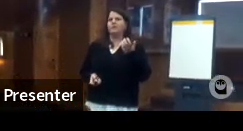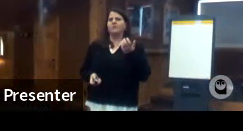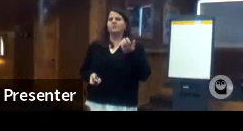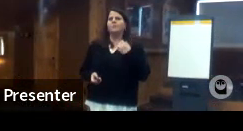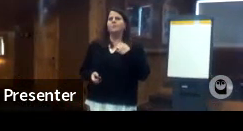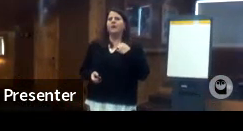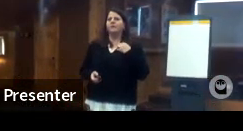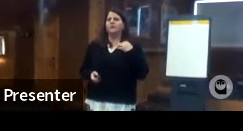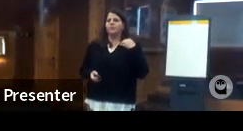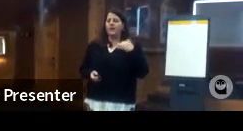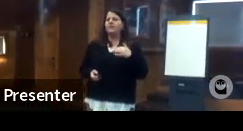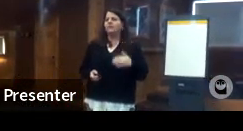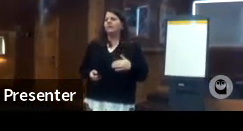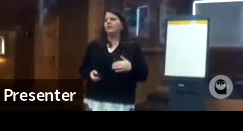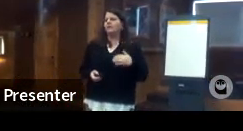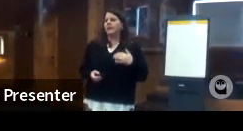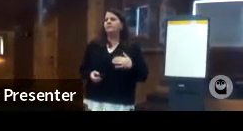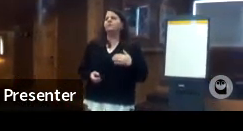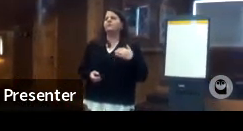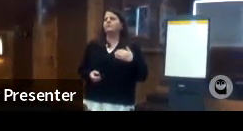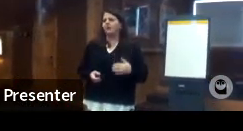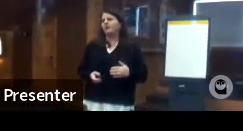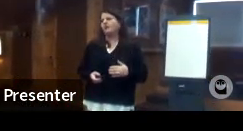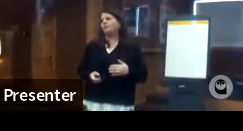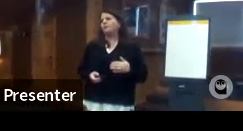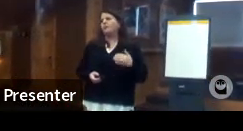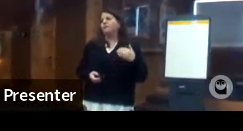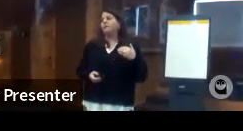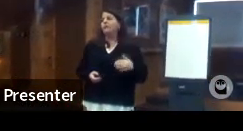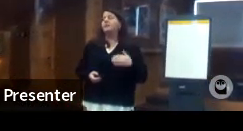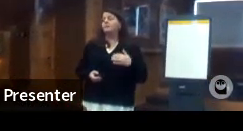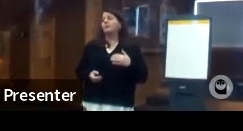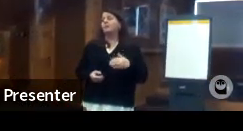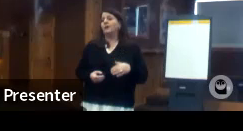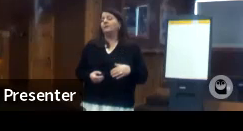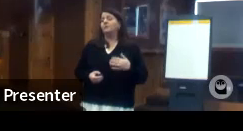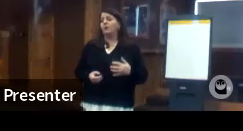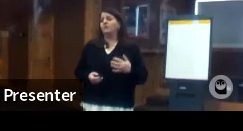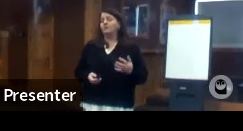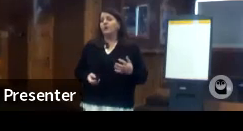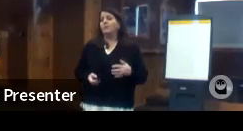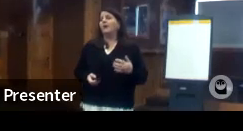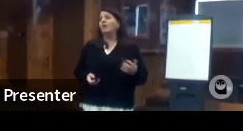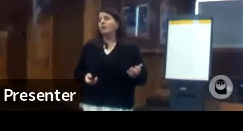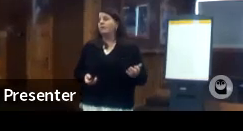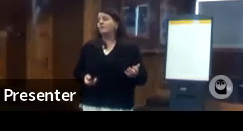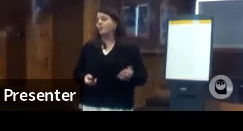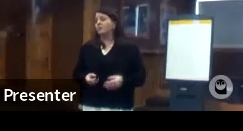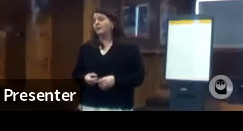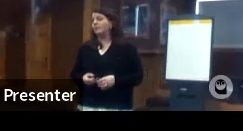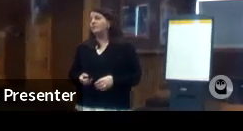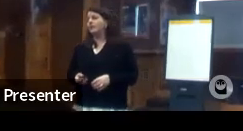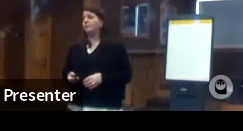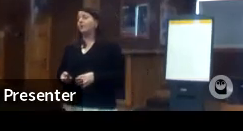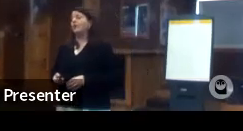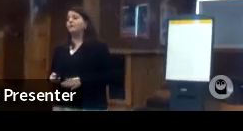this is a joke. But the reality is laughter is a very common, very typically applied response to trauma. And all of us have